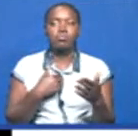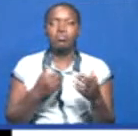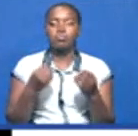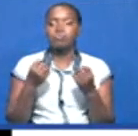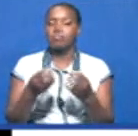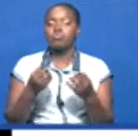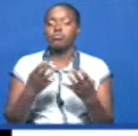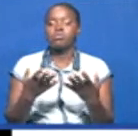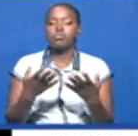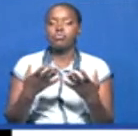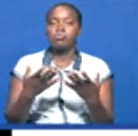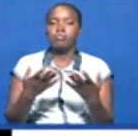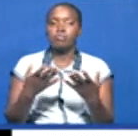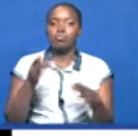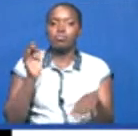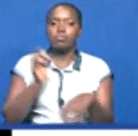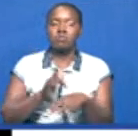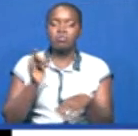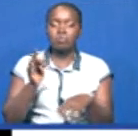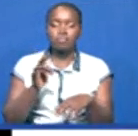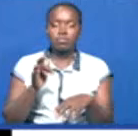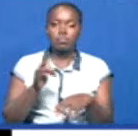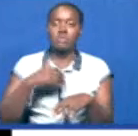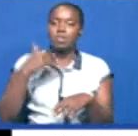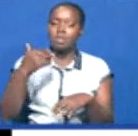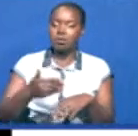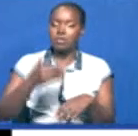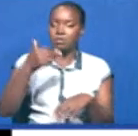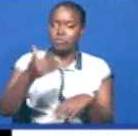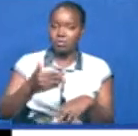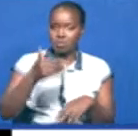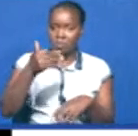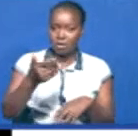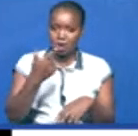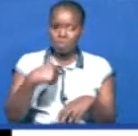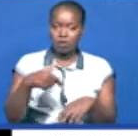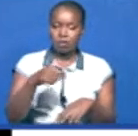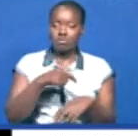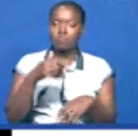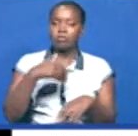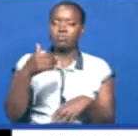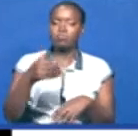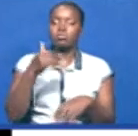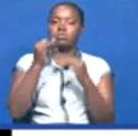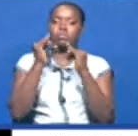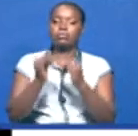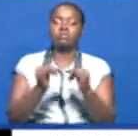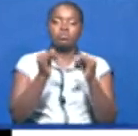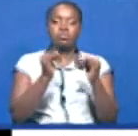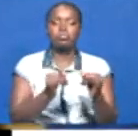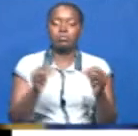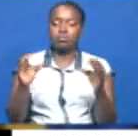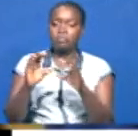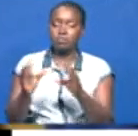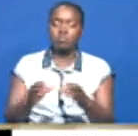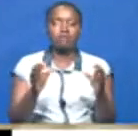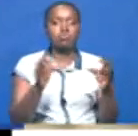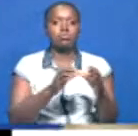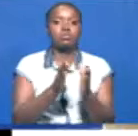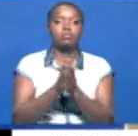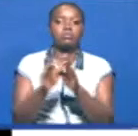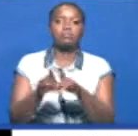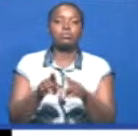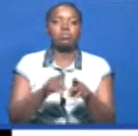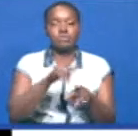multifaceted effects on each one of us, on every individual, every organization, and even